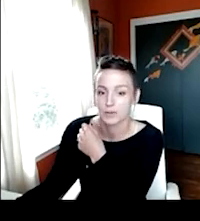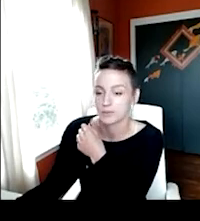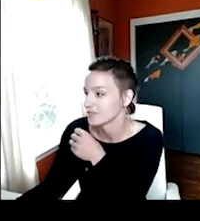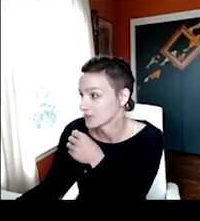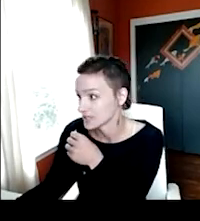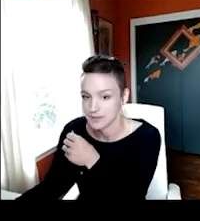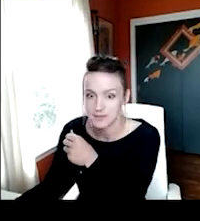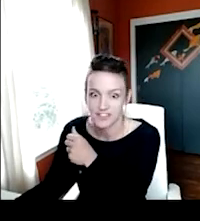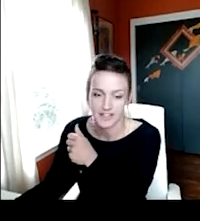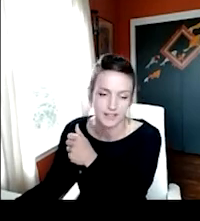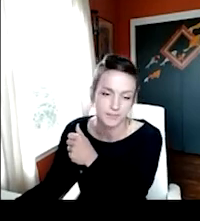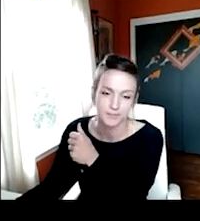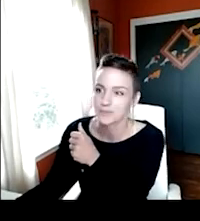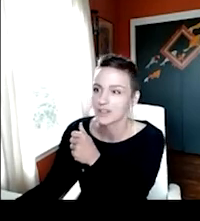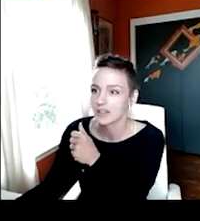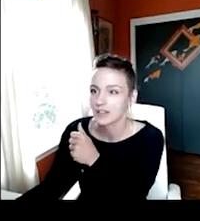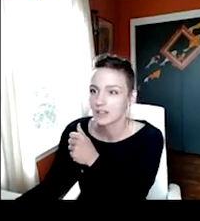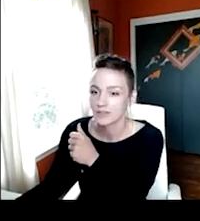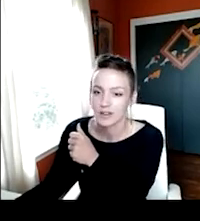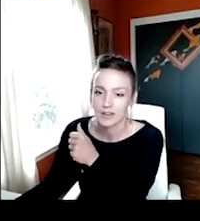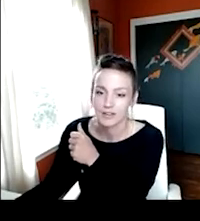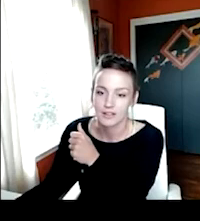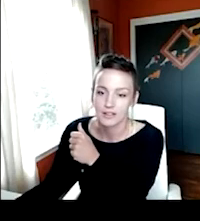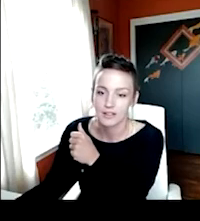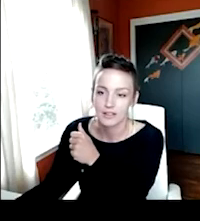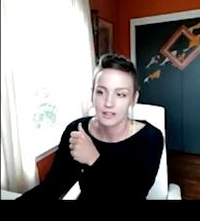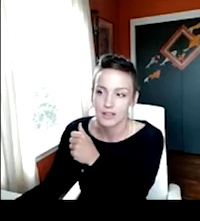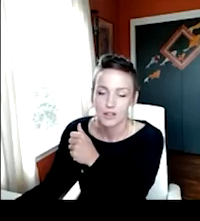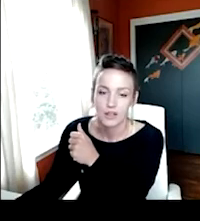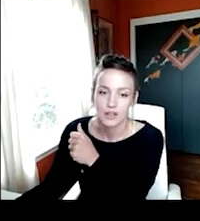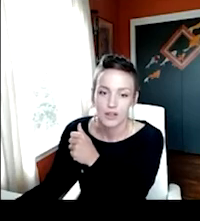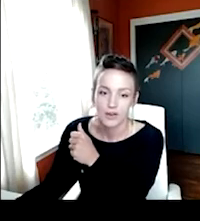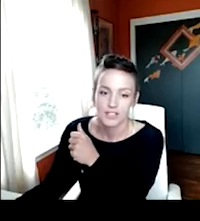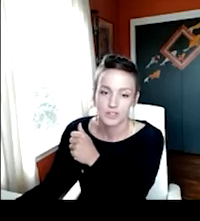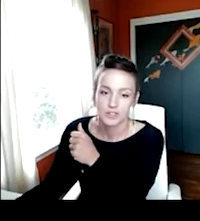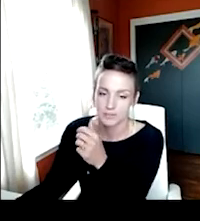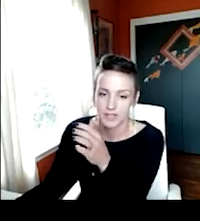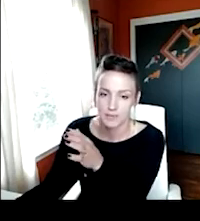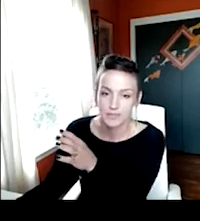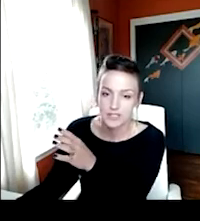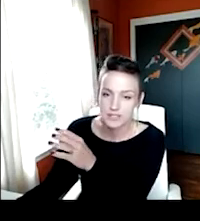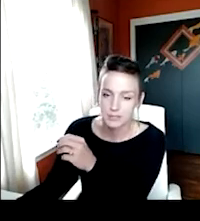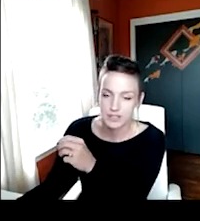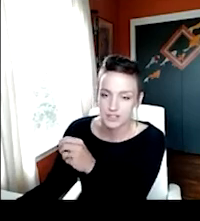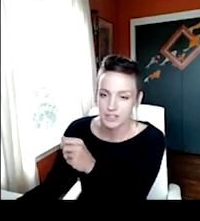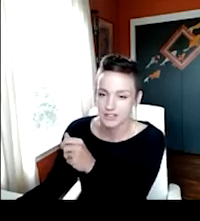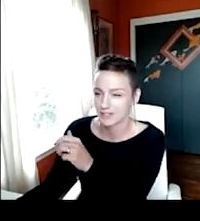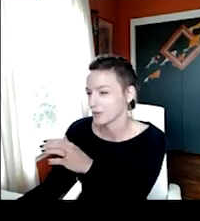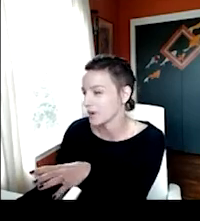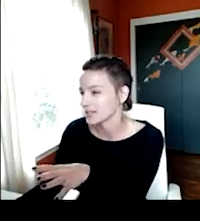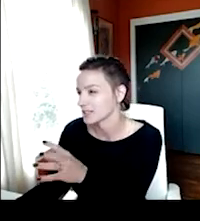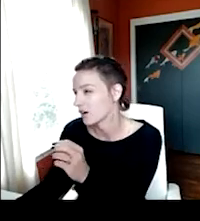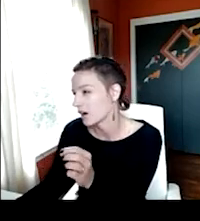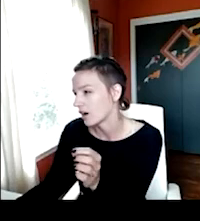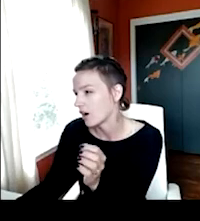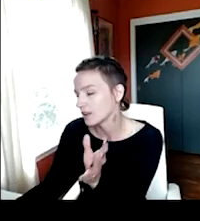breakout rooms and forces them to think. Okay. Okay, so setting up the game, this can be done in different